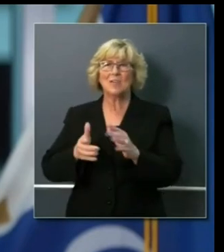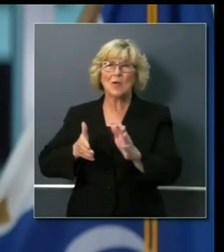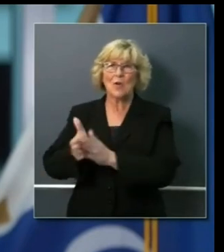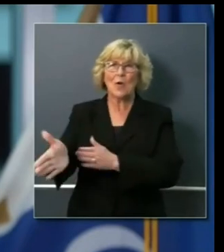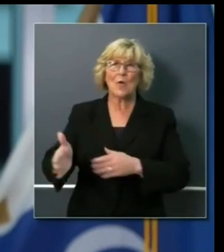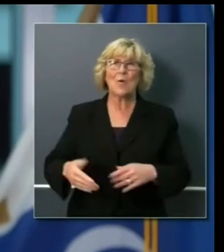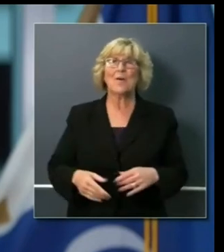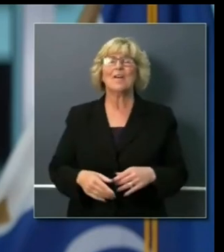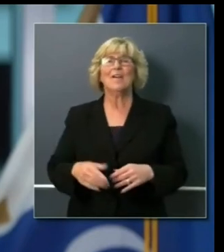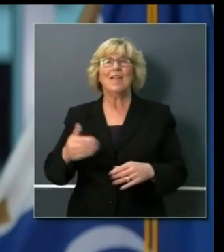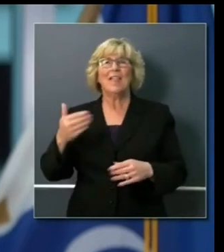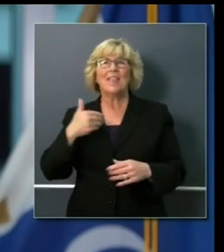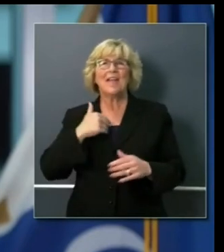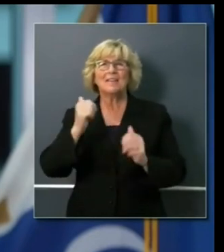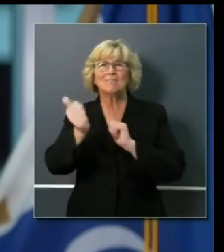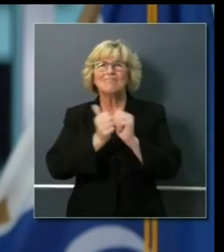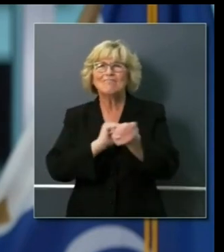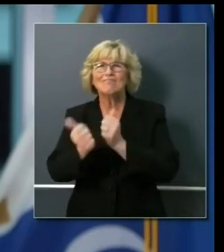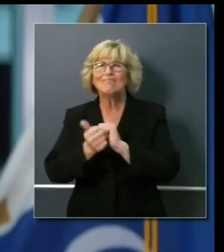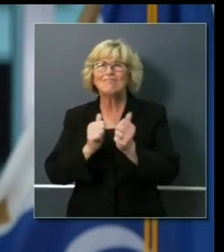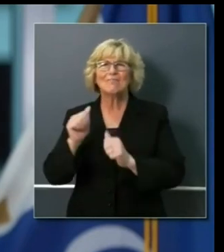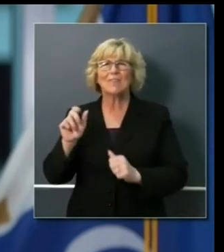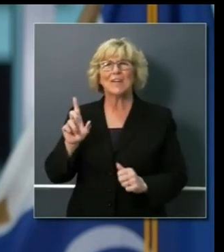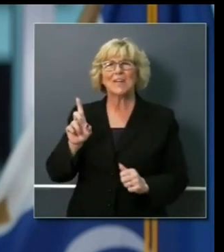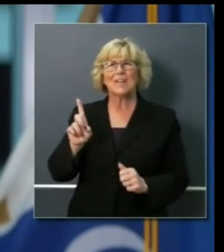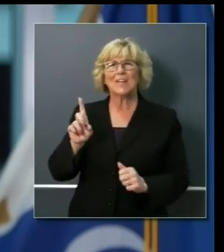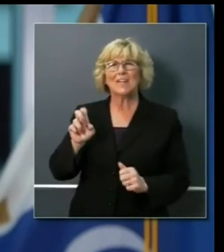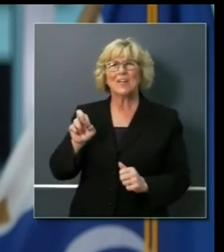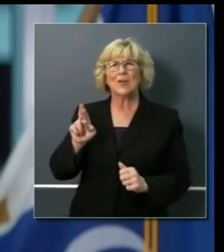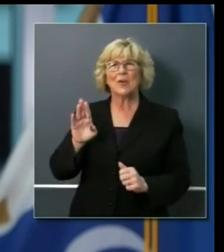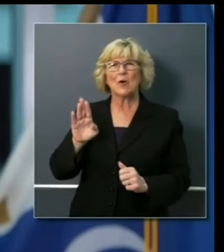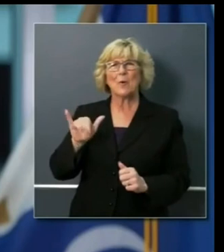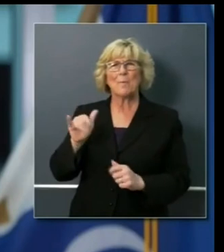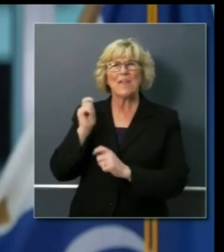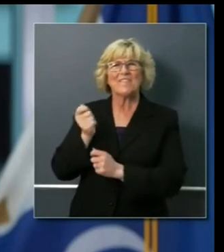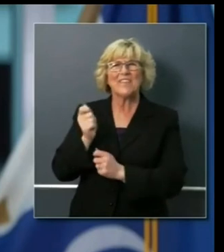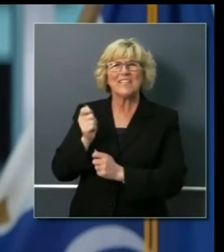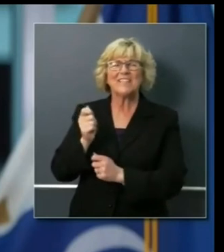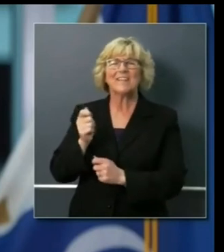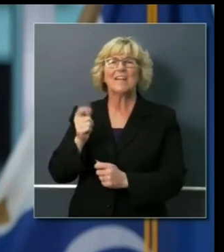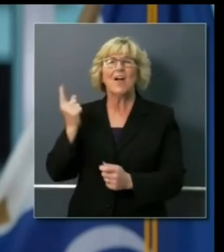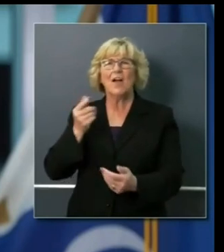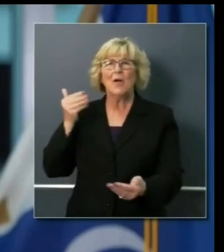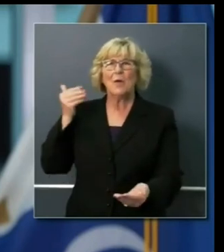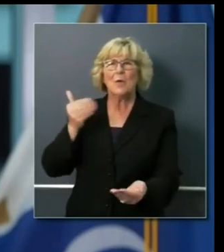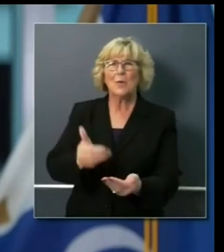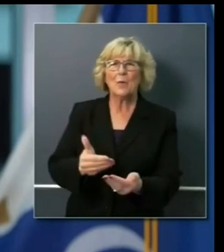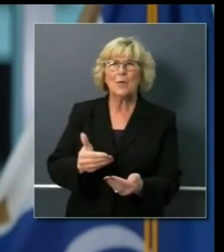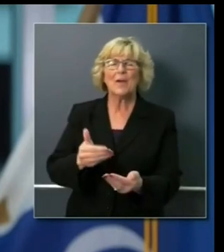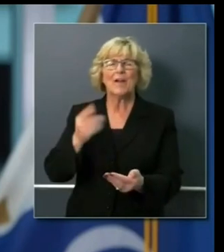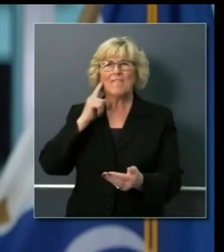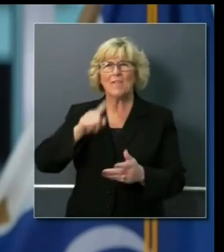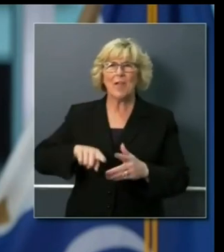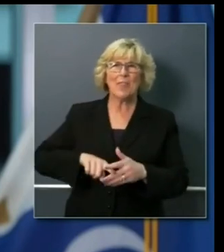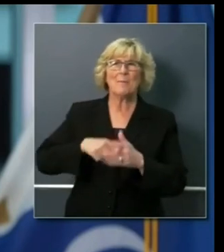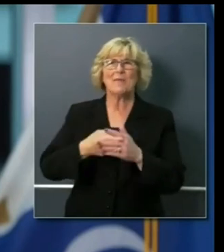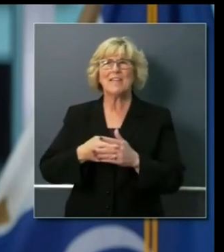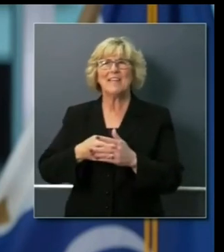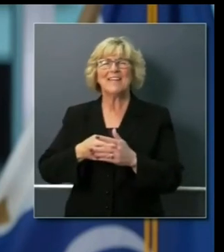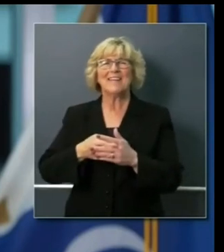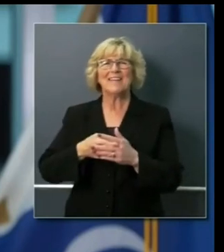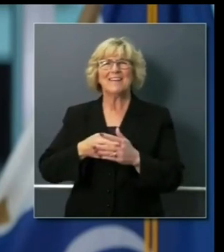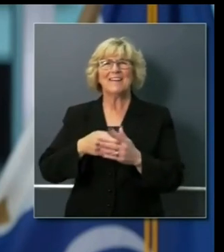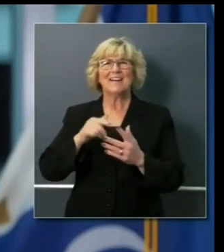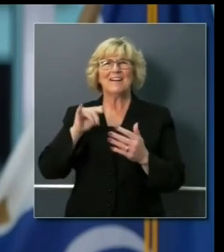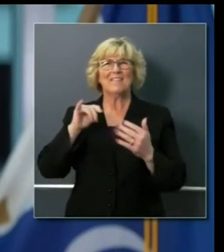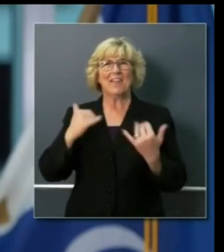There are derbies that are out there, people that are you know, that wait every year, the end of the season, for the beginning of the next season.